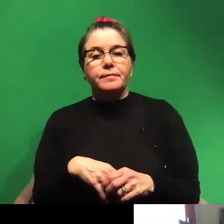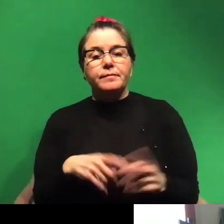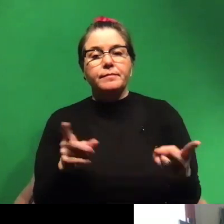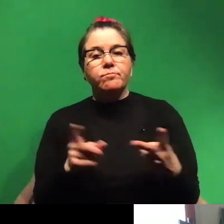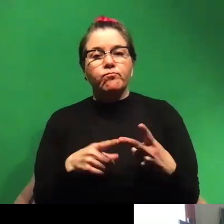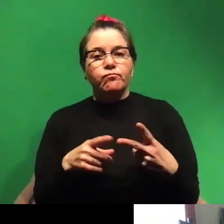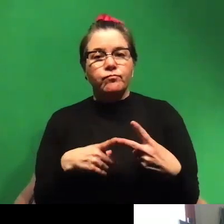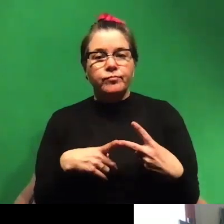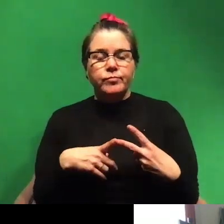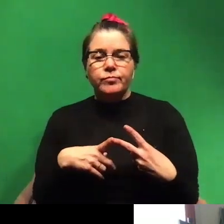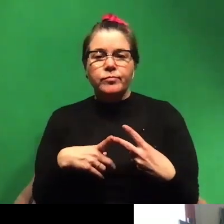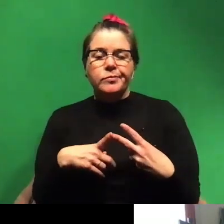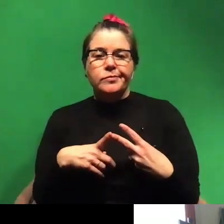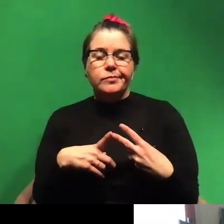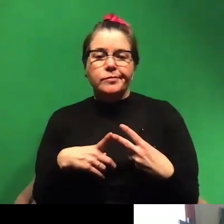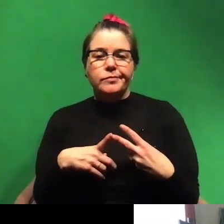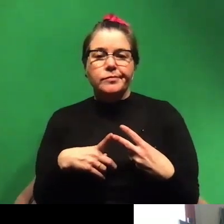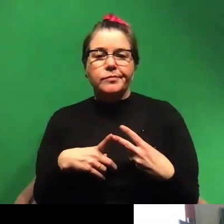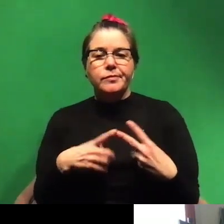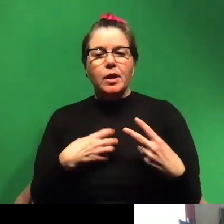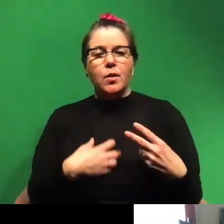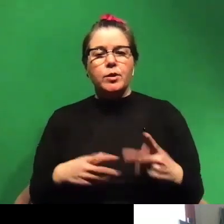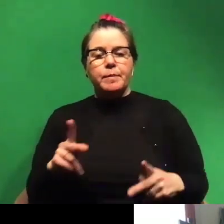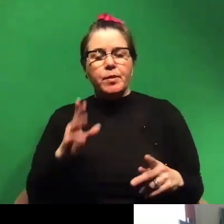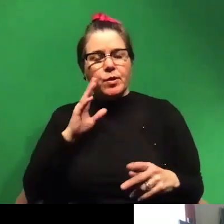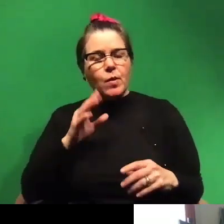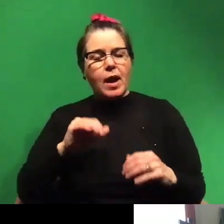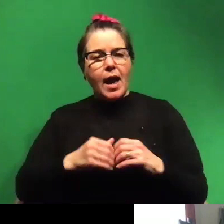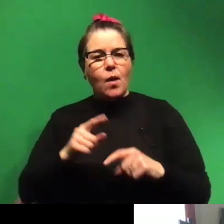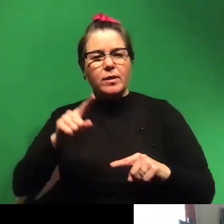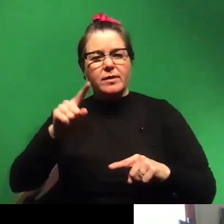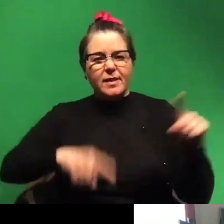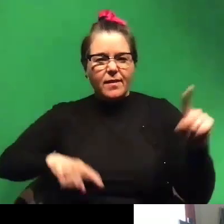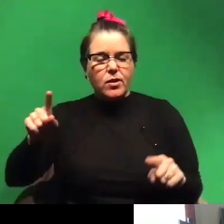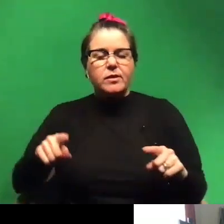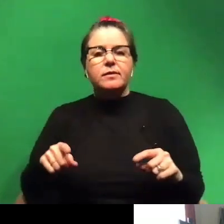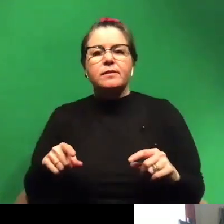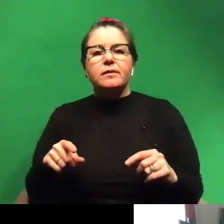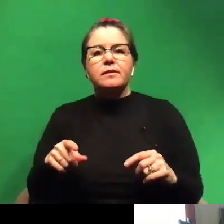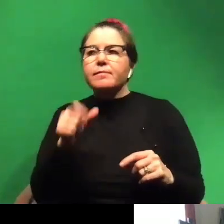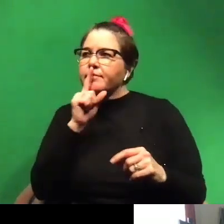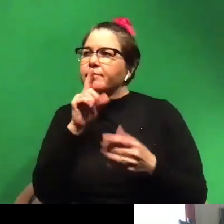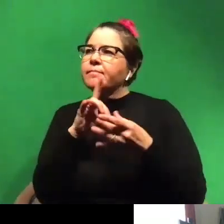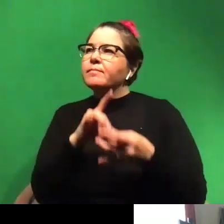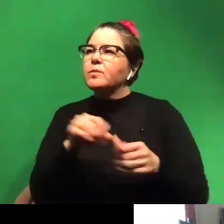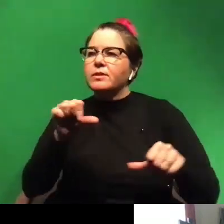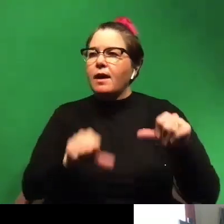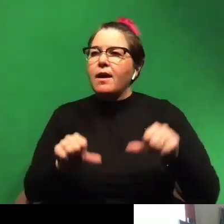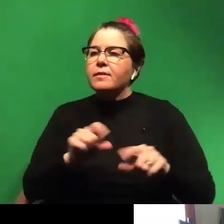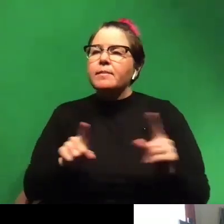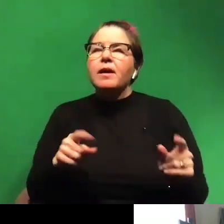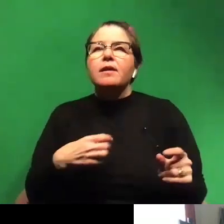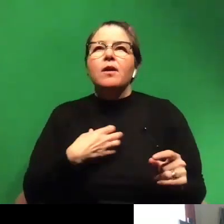second question, I wish people knew just how diverse, this doesn't have as much to do with science, but I wish